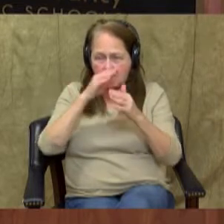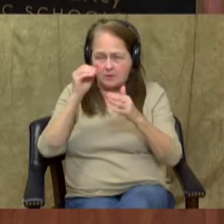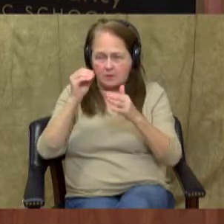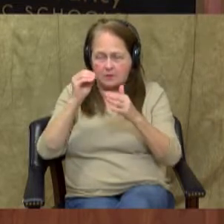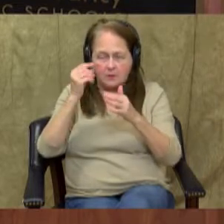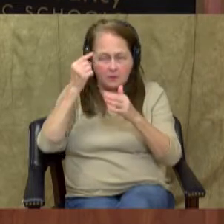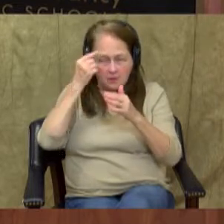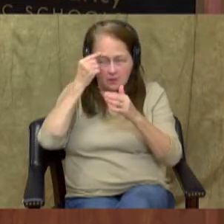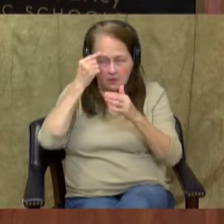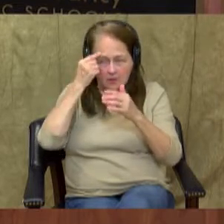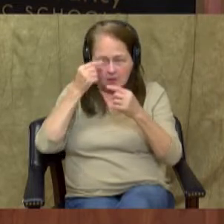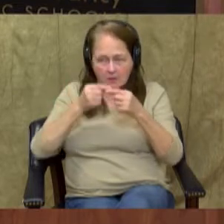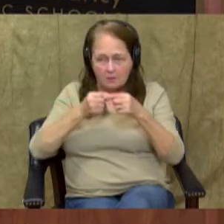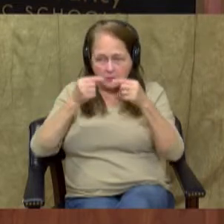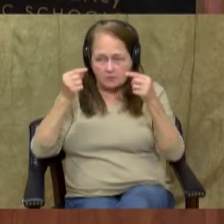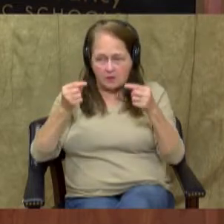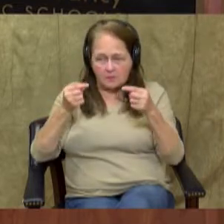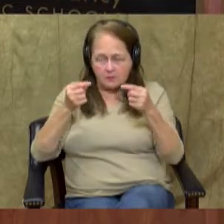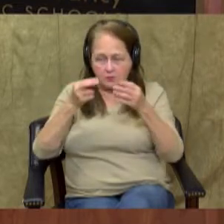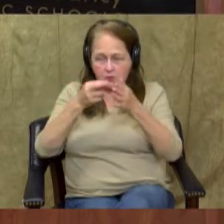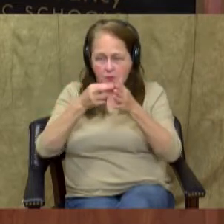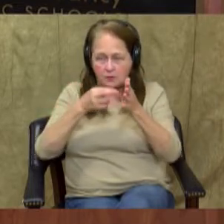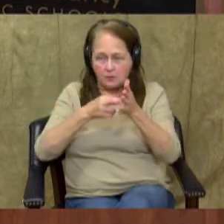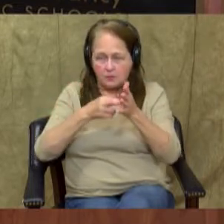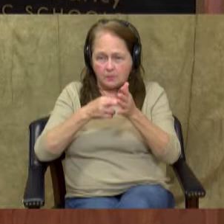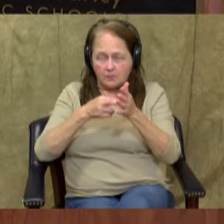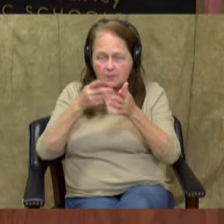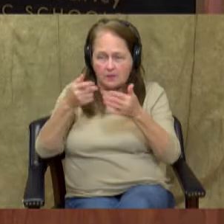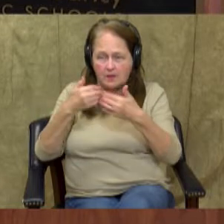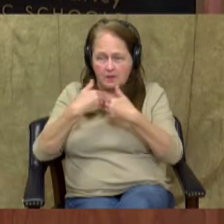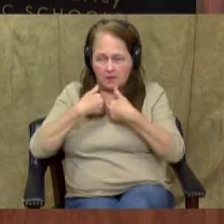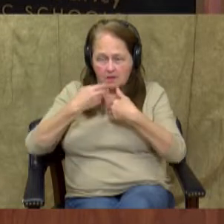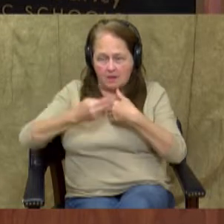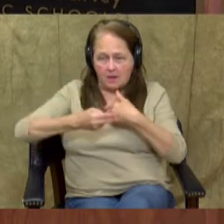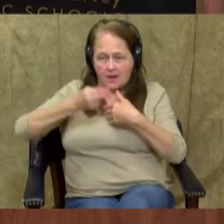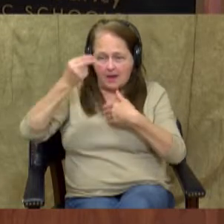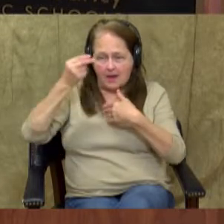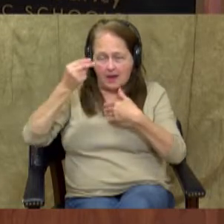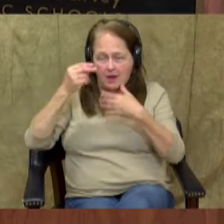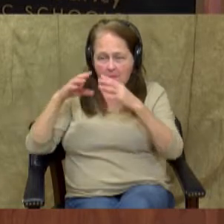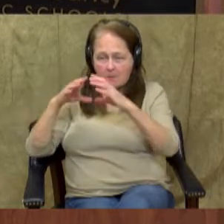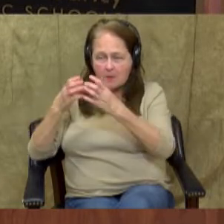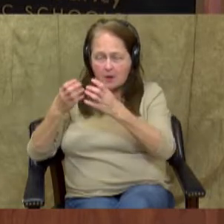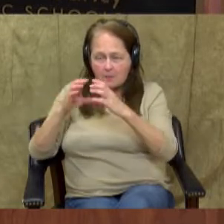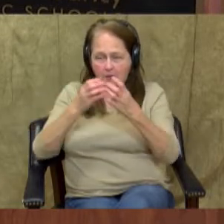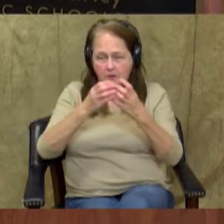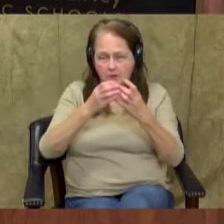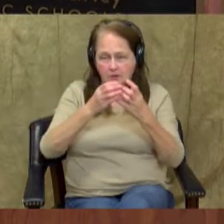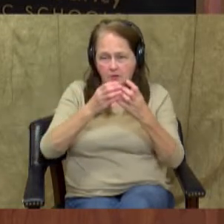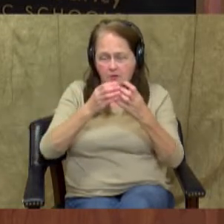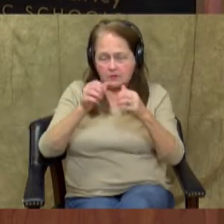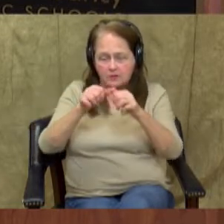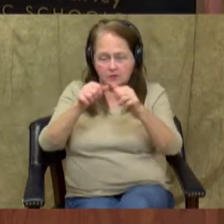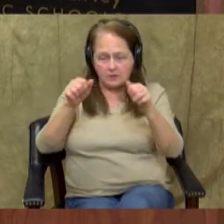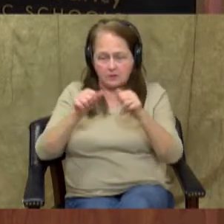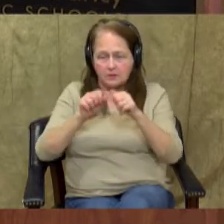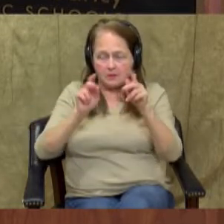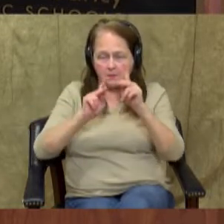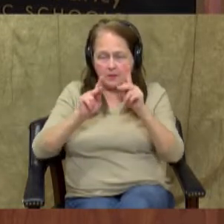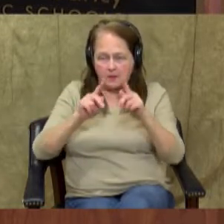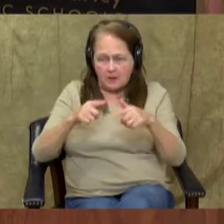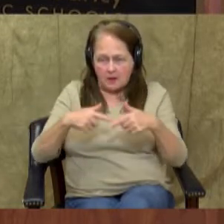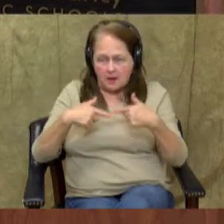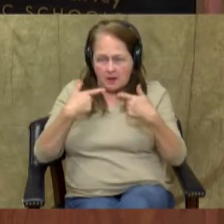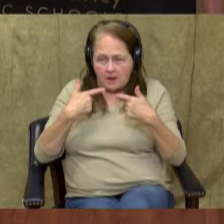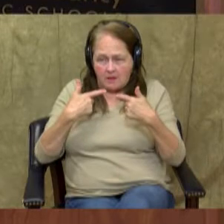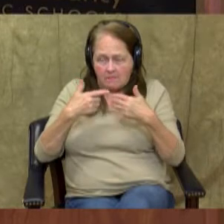You can think of it as the opposite of rural. You tend to have a higher population density. This is areas where people are living in